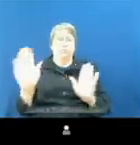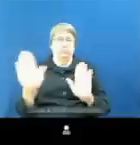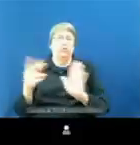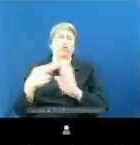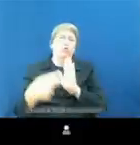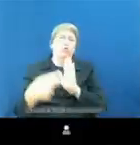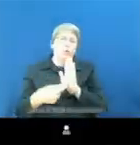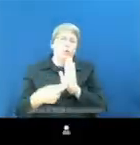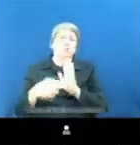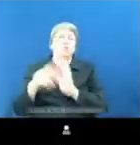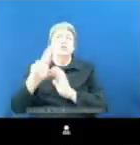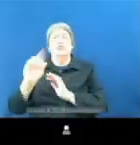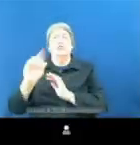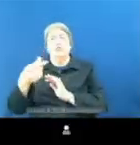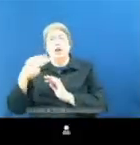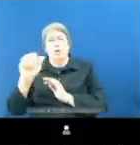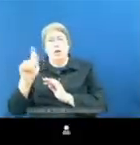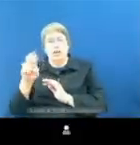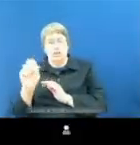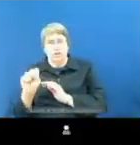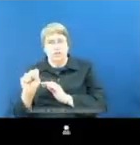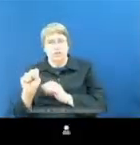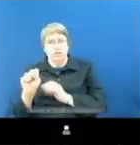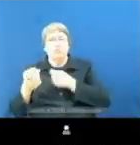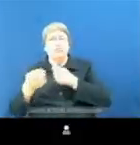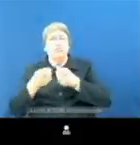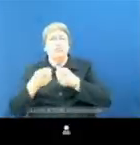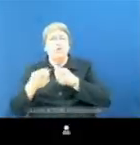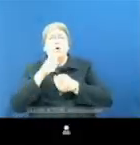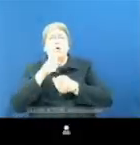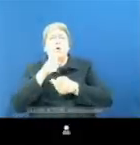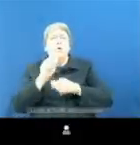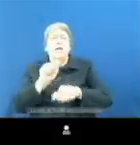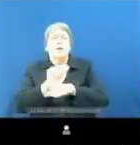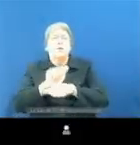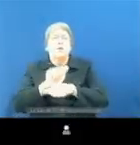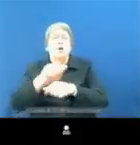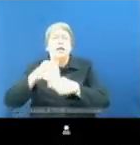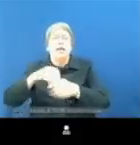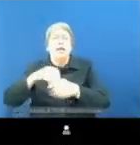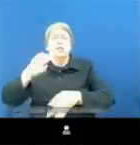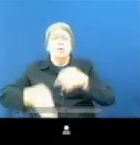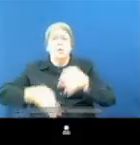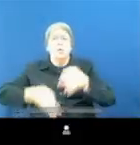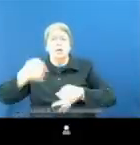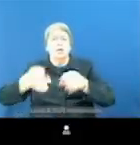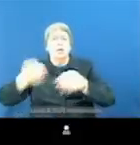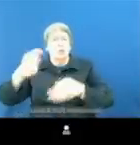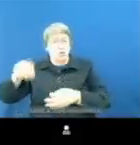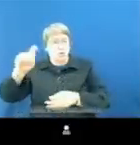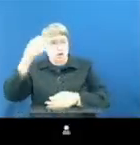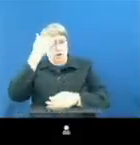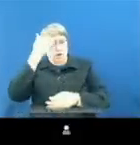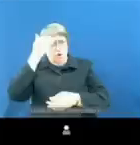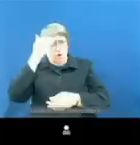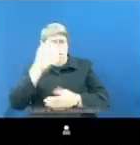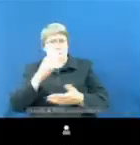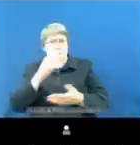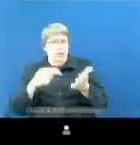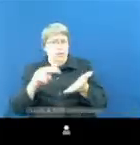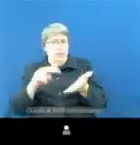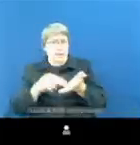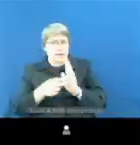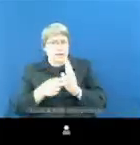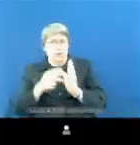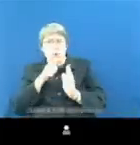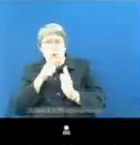regulations governing who can work in court. You need to know what that is. You need to know if you're qualified to work in court by